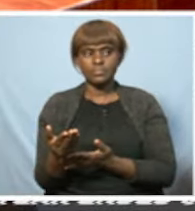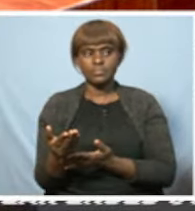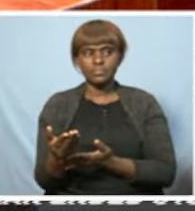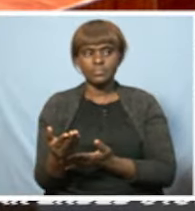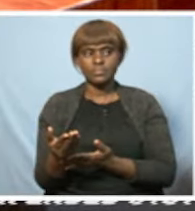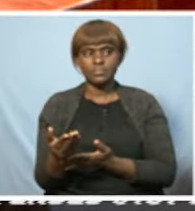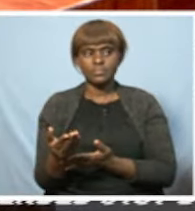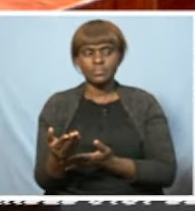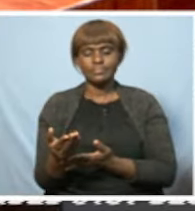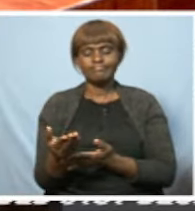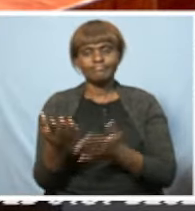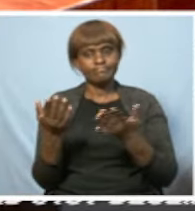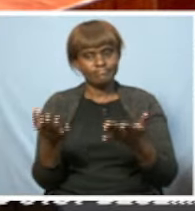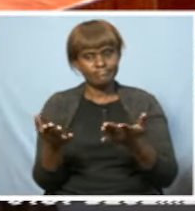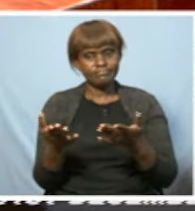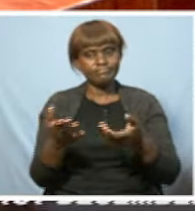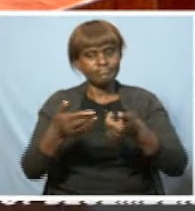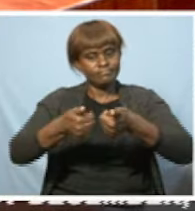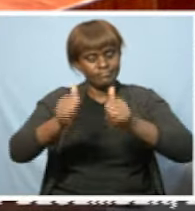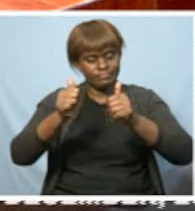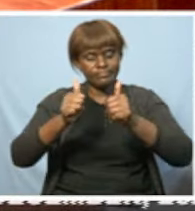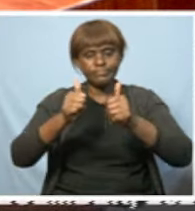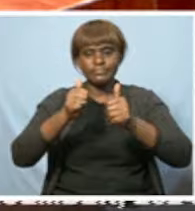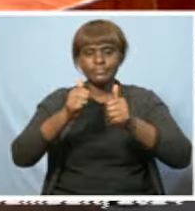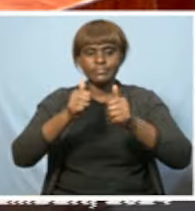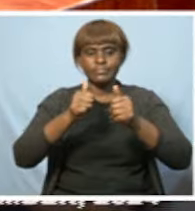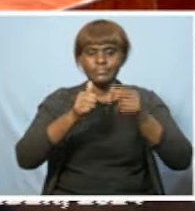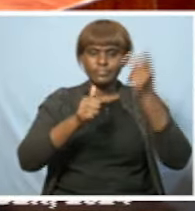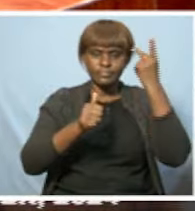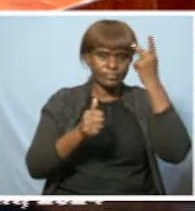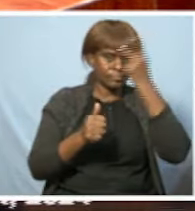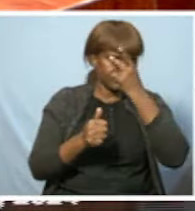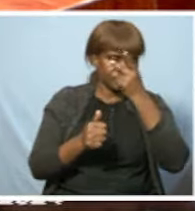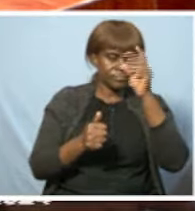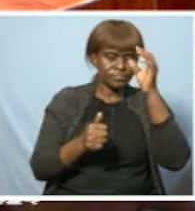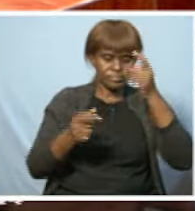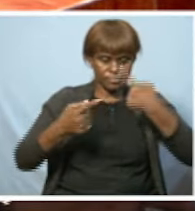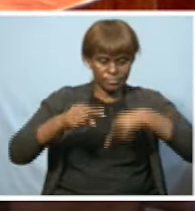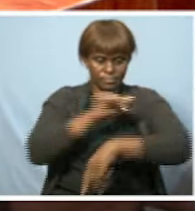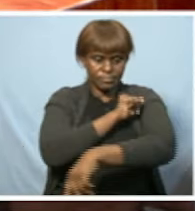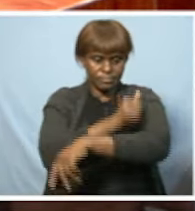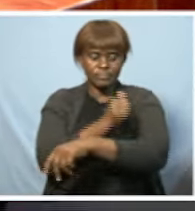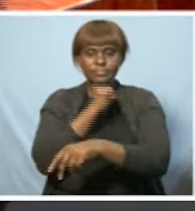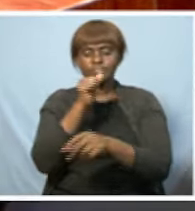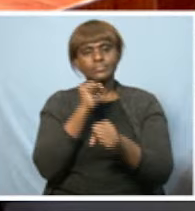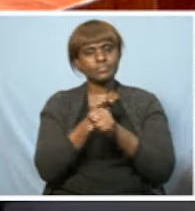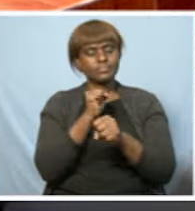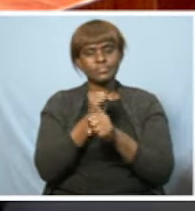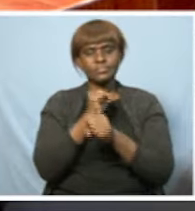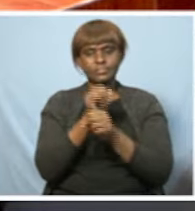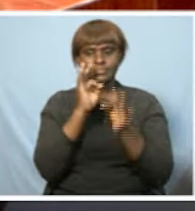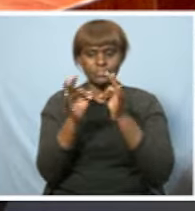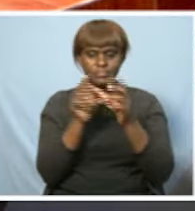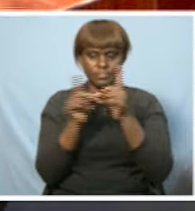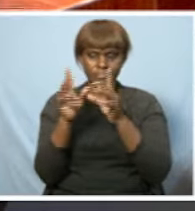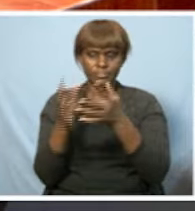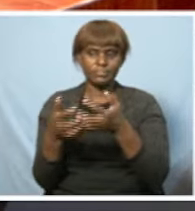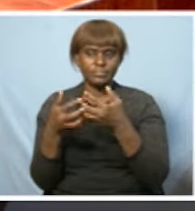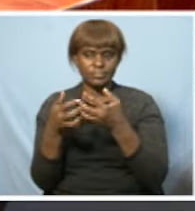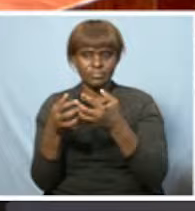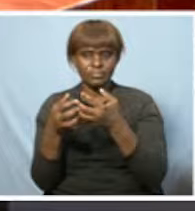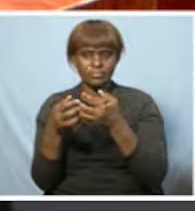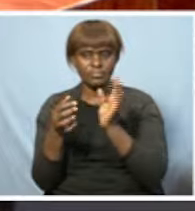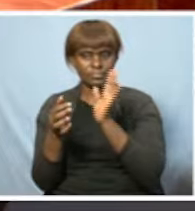will affect all of you. They will say, PETAUKE local authority is not working. If director engineering is